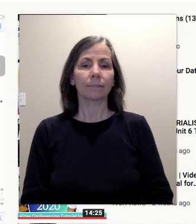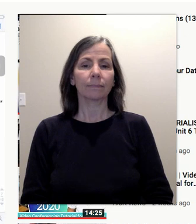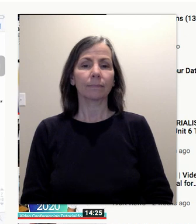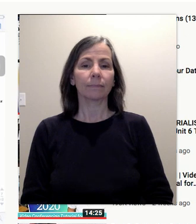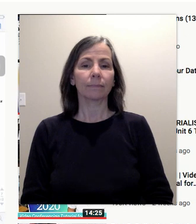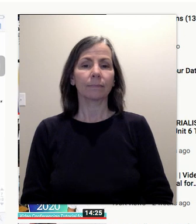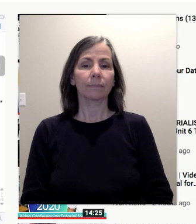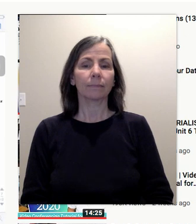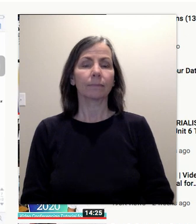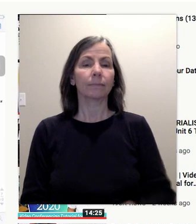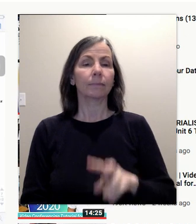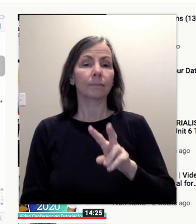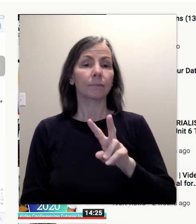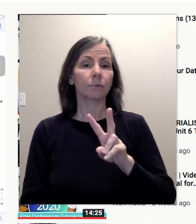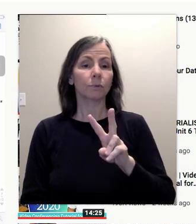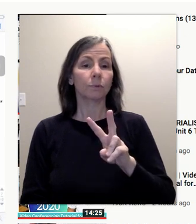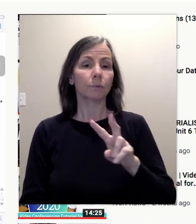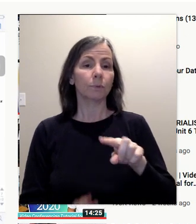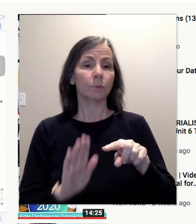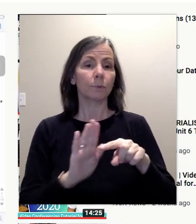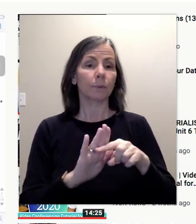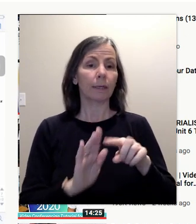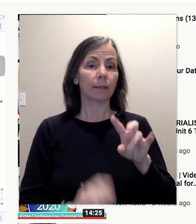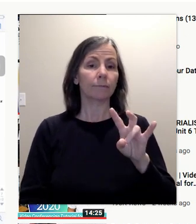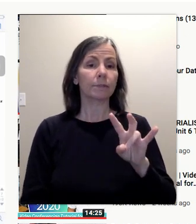And 2, -7.